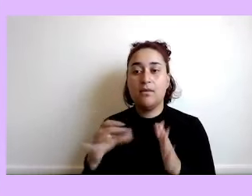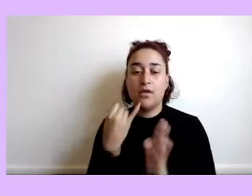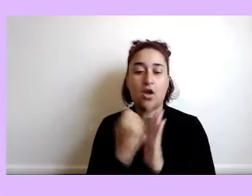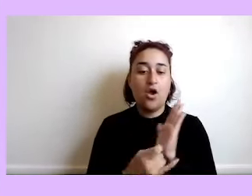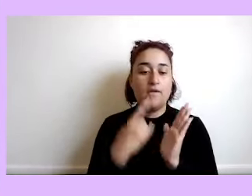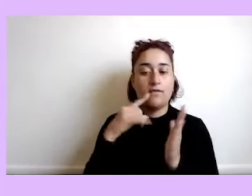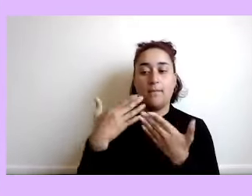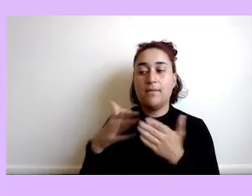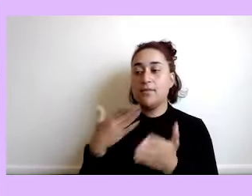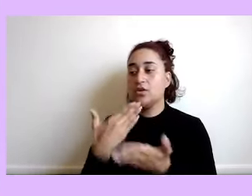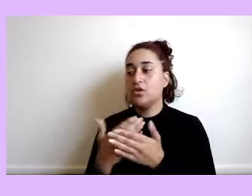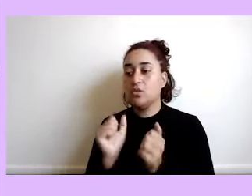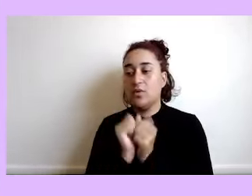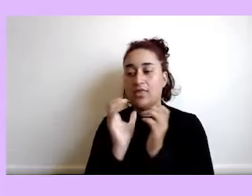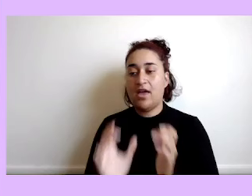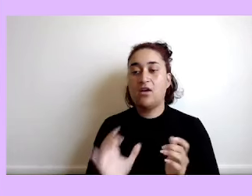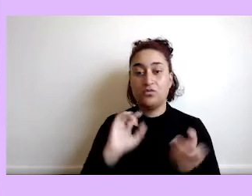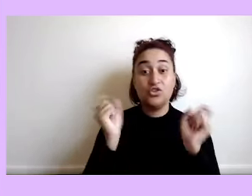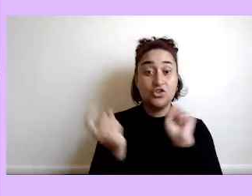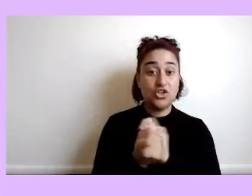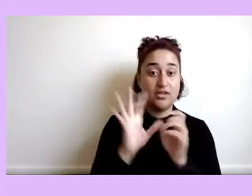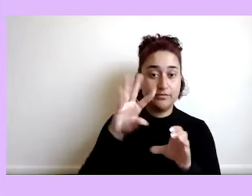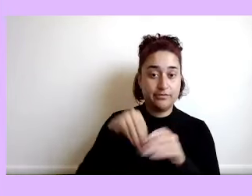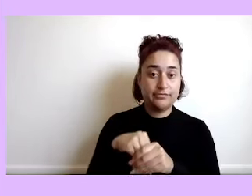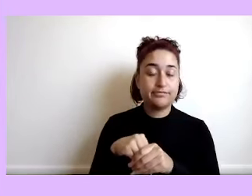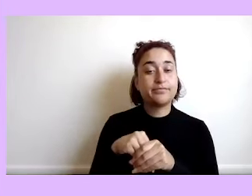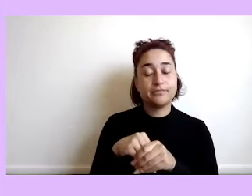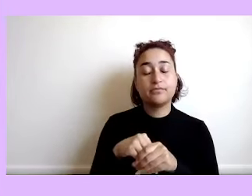thinking about change.